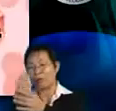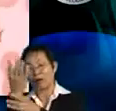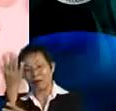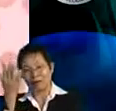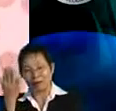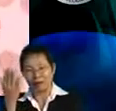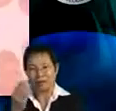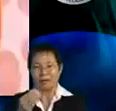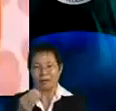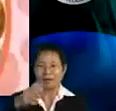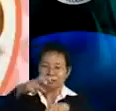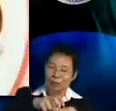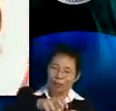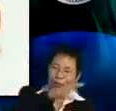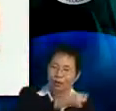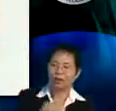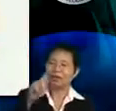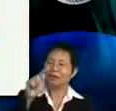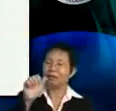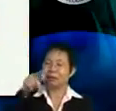as tapioca and potatoes.